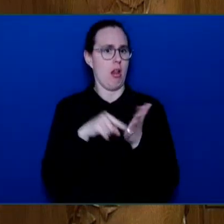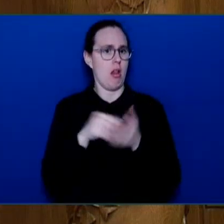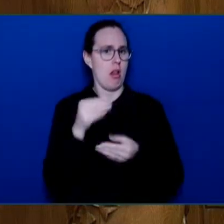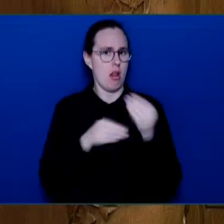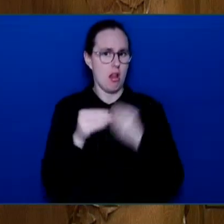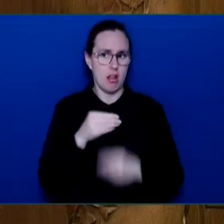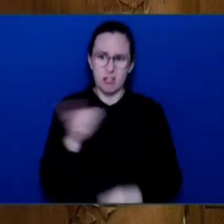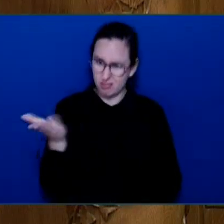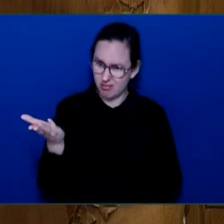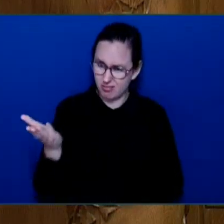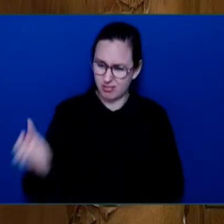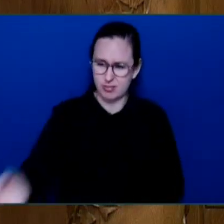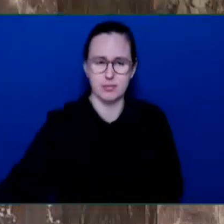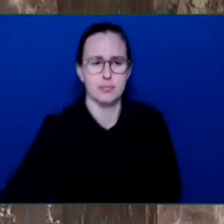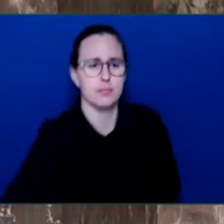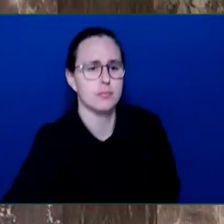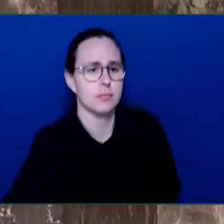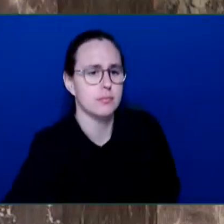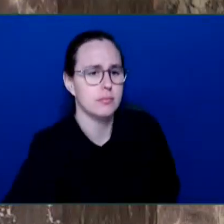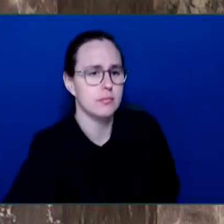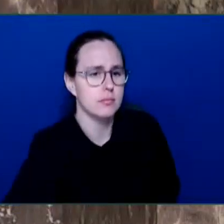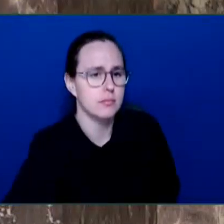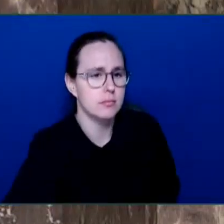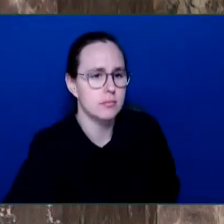Minister of Housing. Thank you, Honourable Speaker.